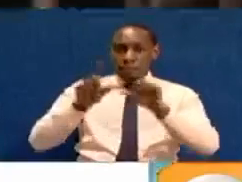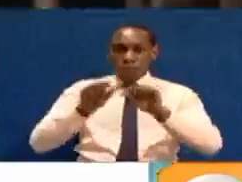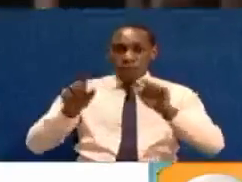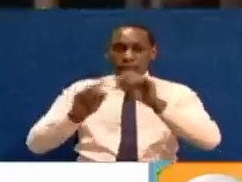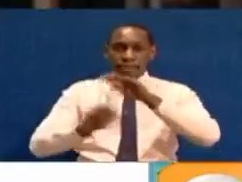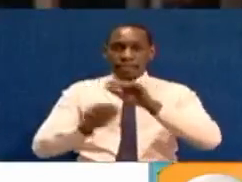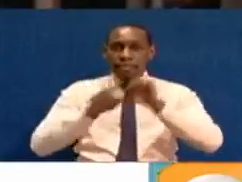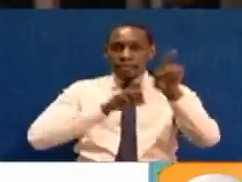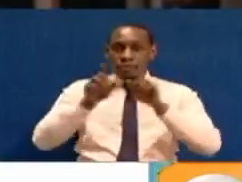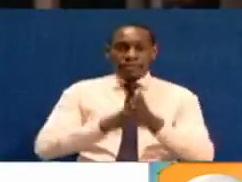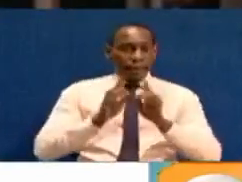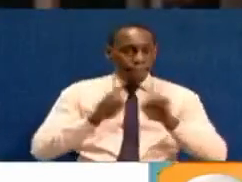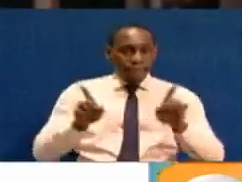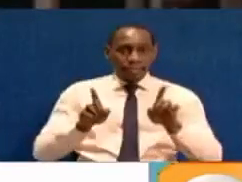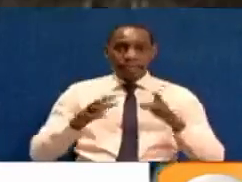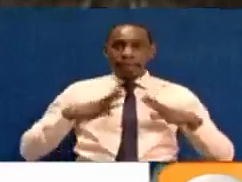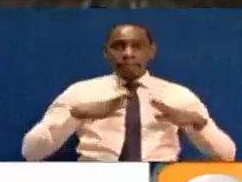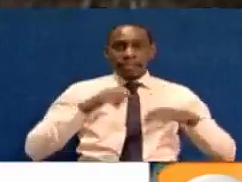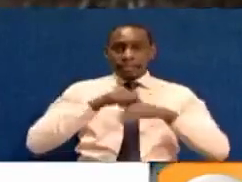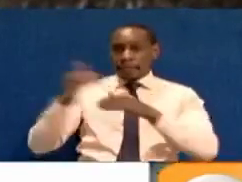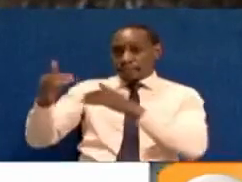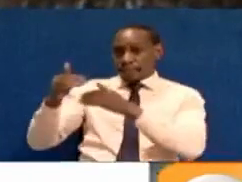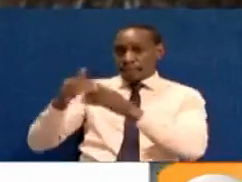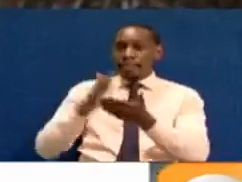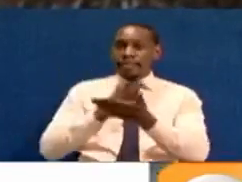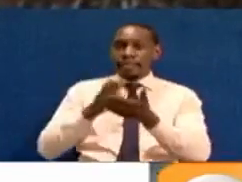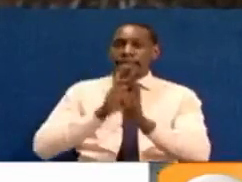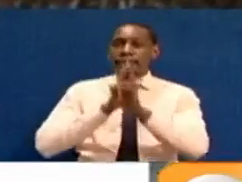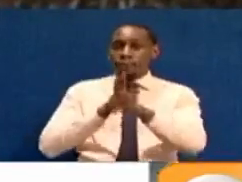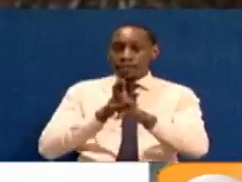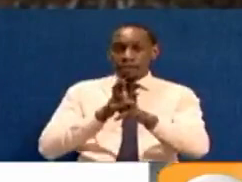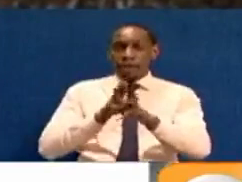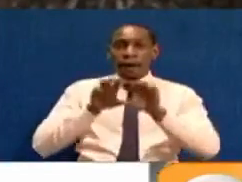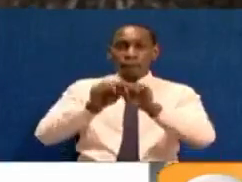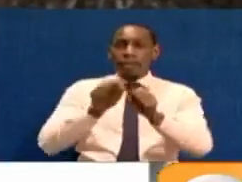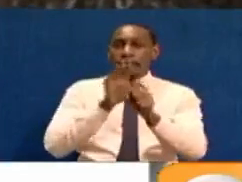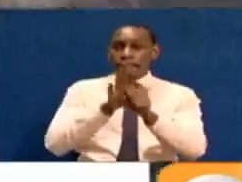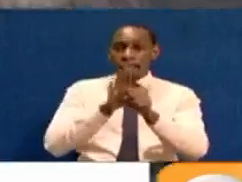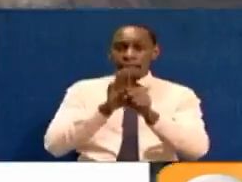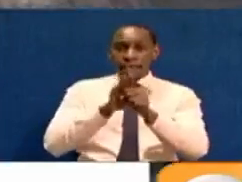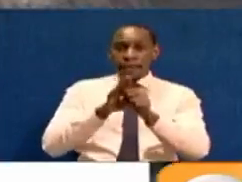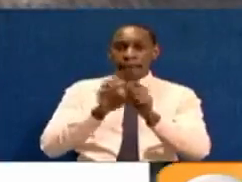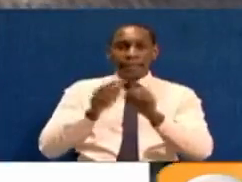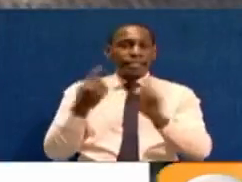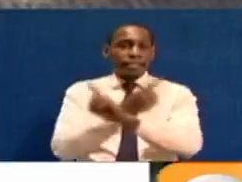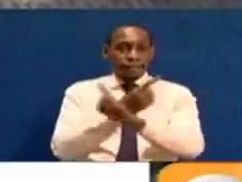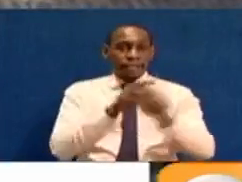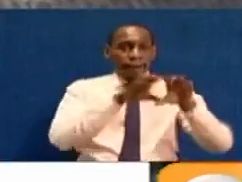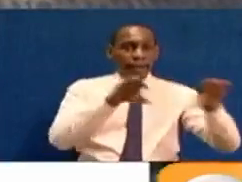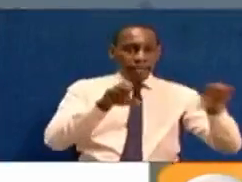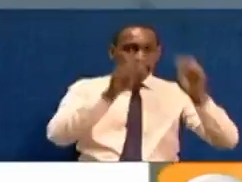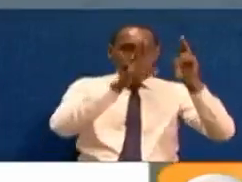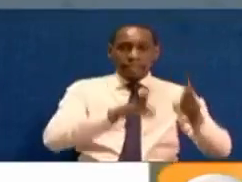to the Ministry of Tourism. However, with the festive season beaconing, the sector has registered significant bookings, but not from the traditional source market